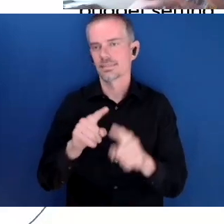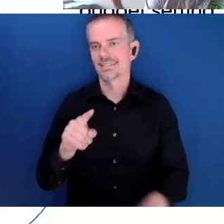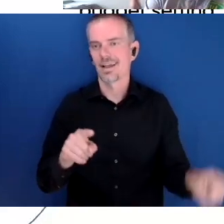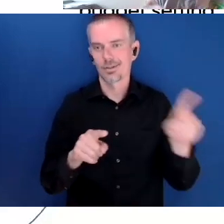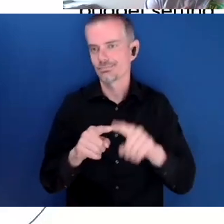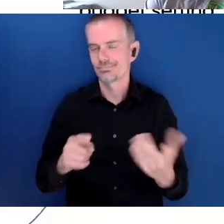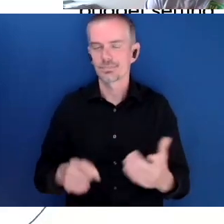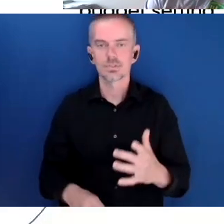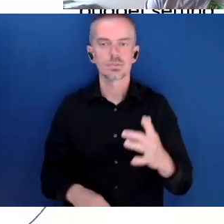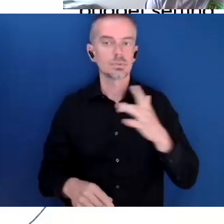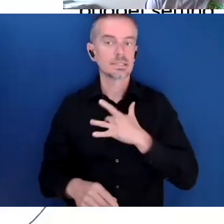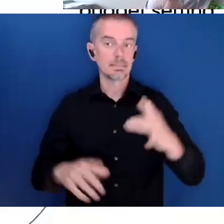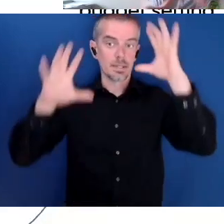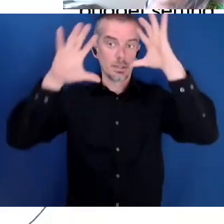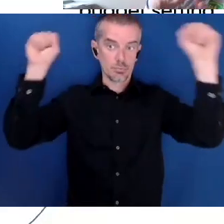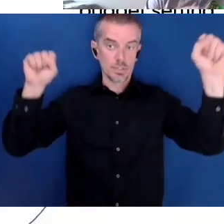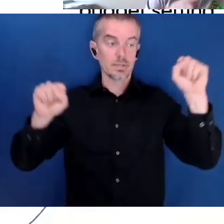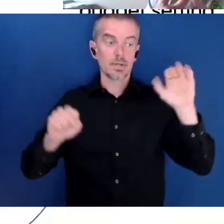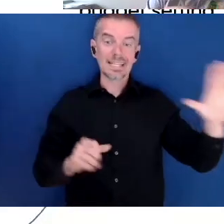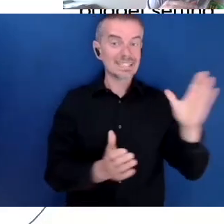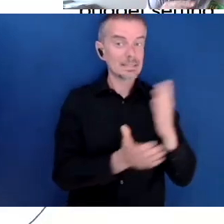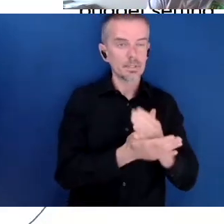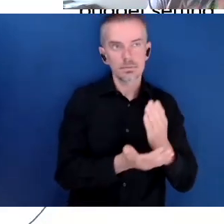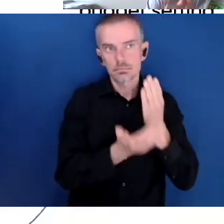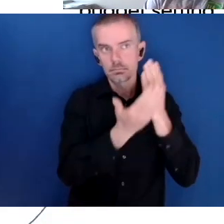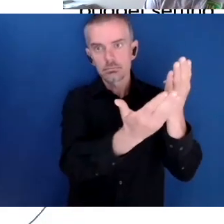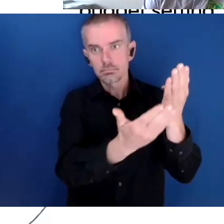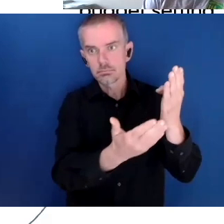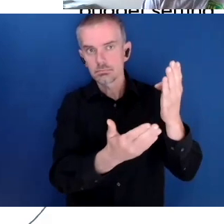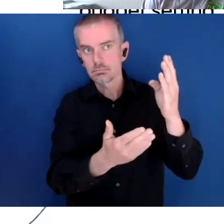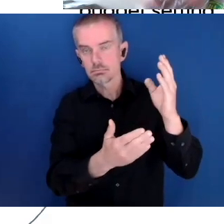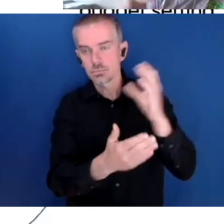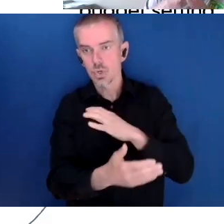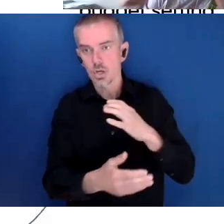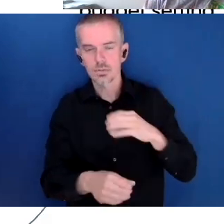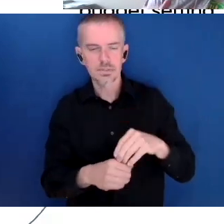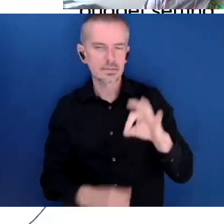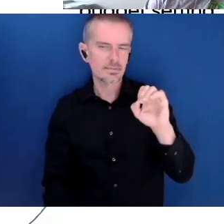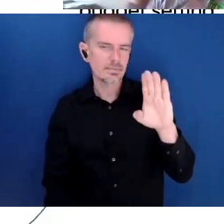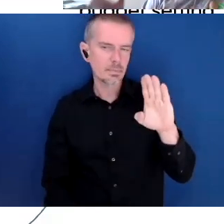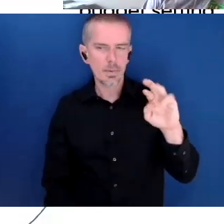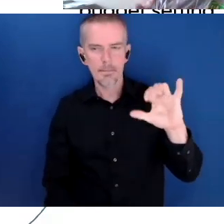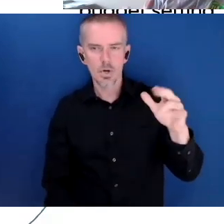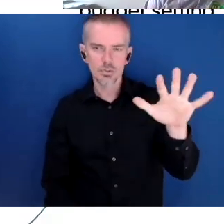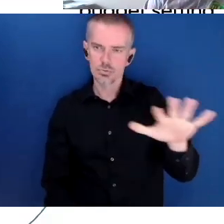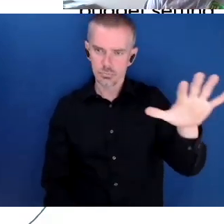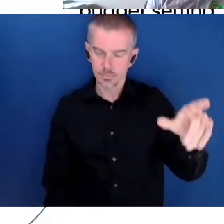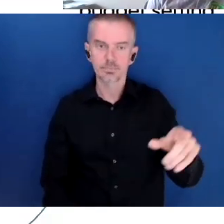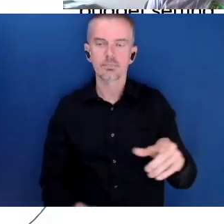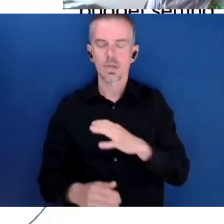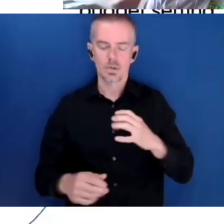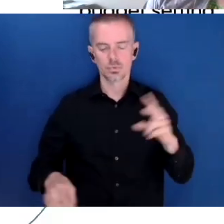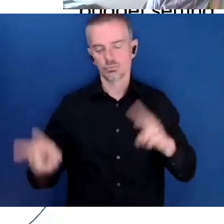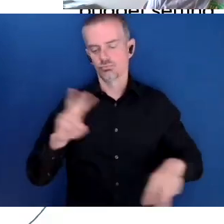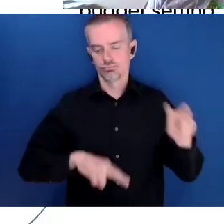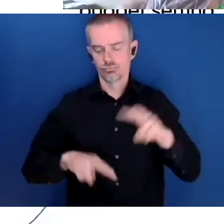typically submits their budget to Congress in February, March-ish, and then Congress will evaluate kind of how they think everything's going,